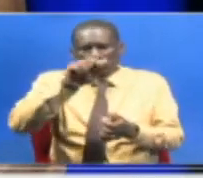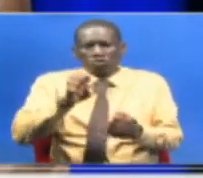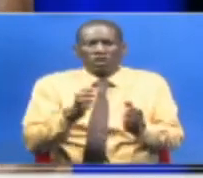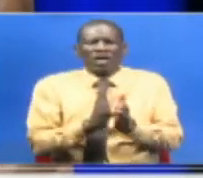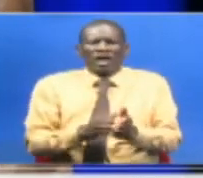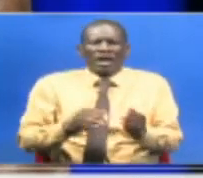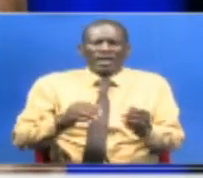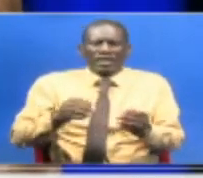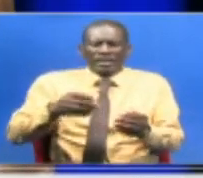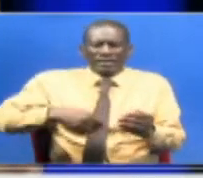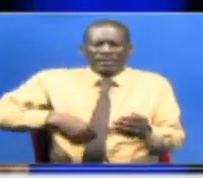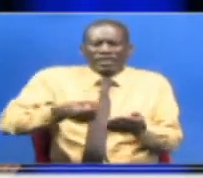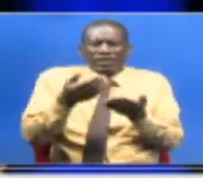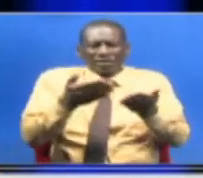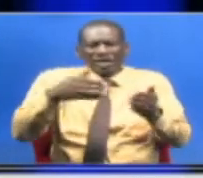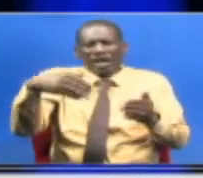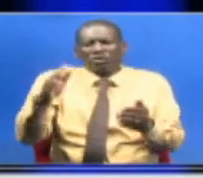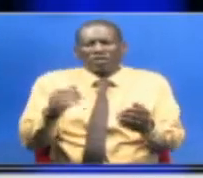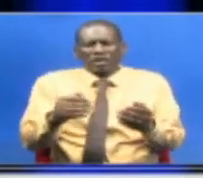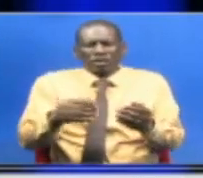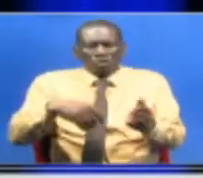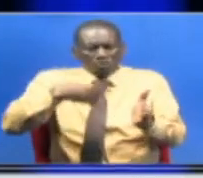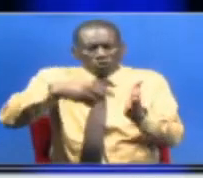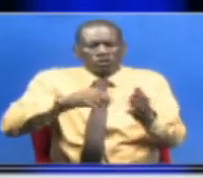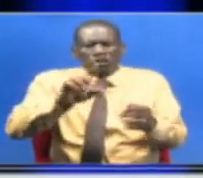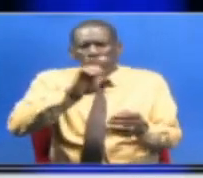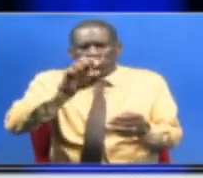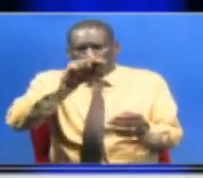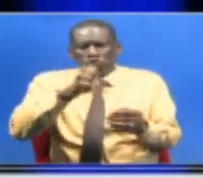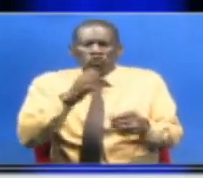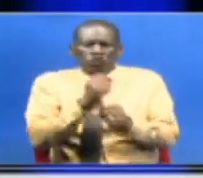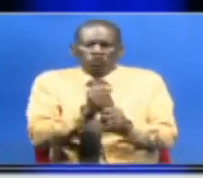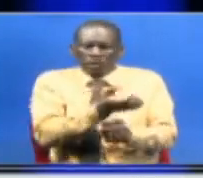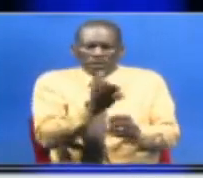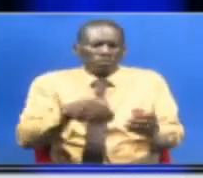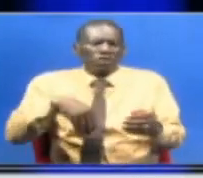with the intention of making them the most competitive in Africa.